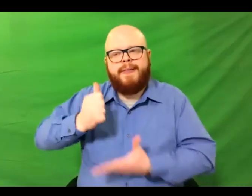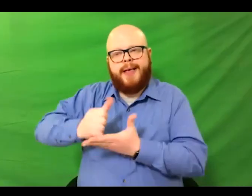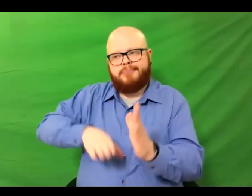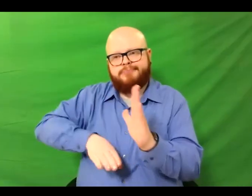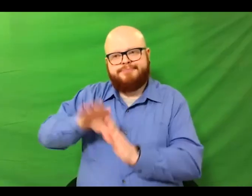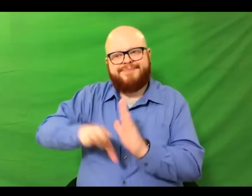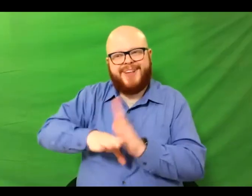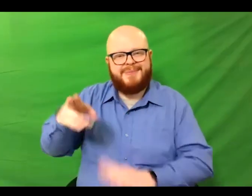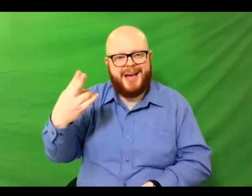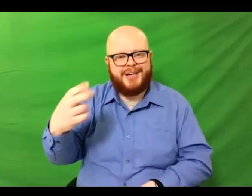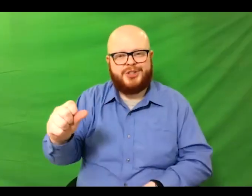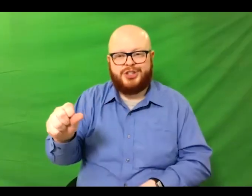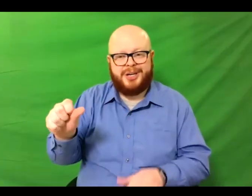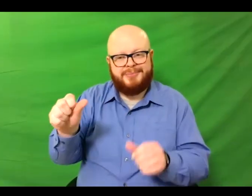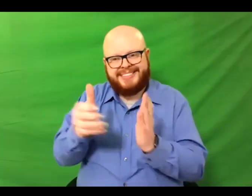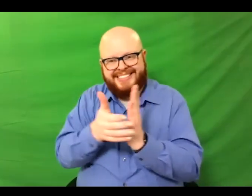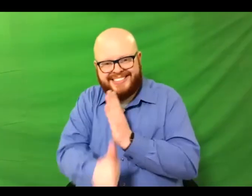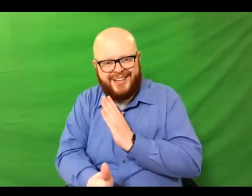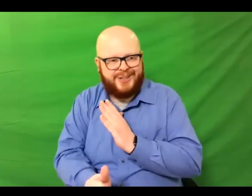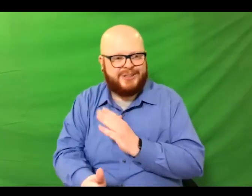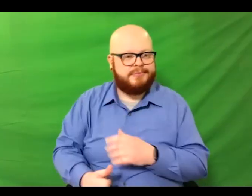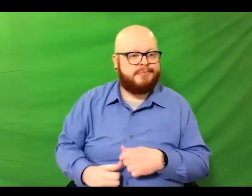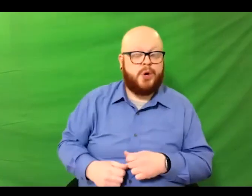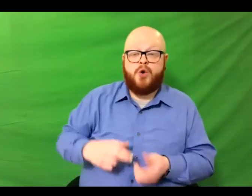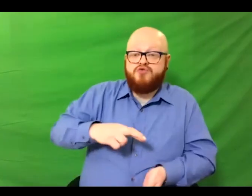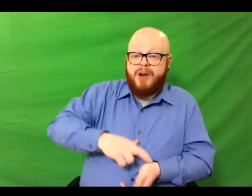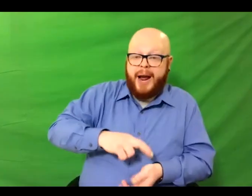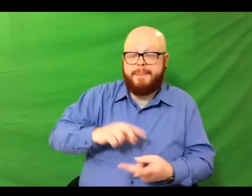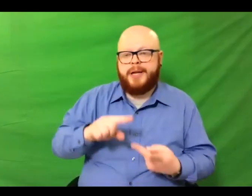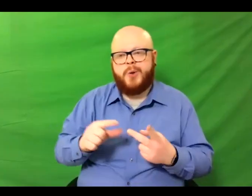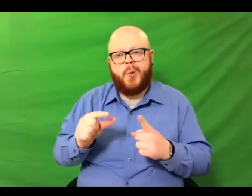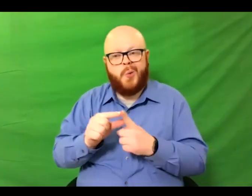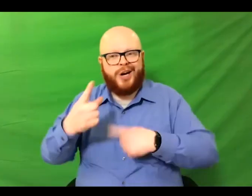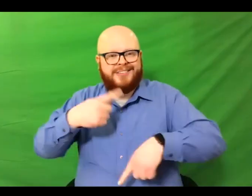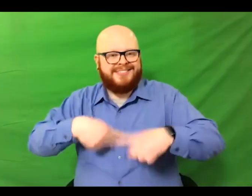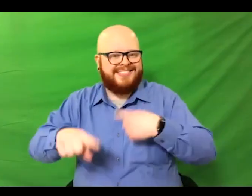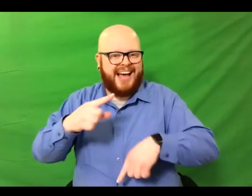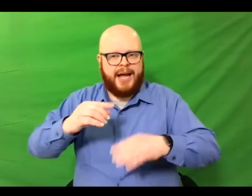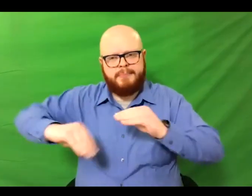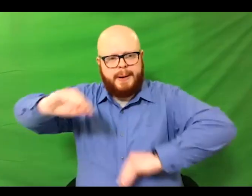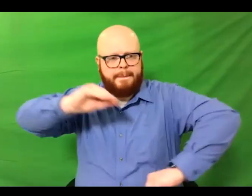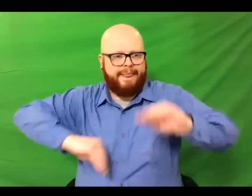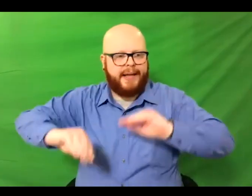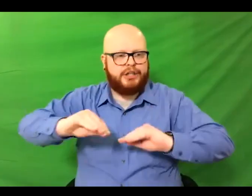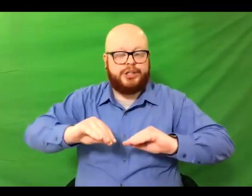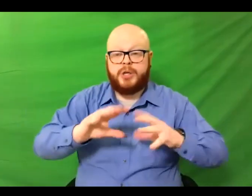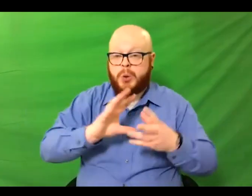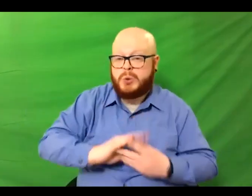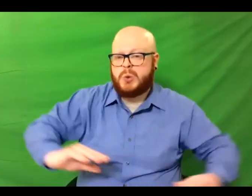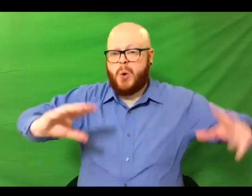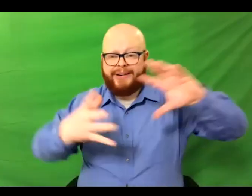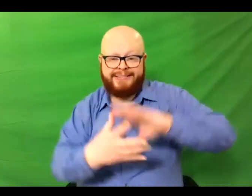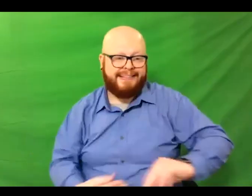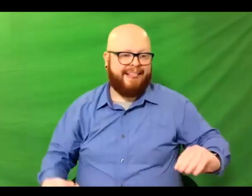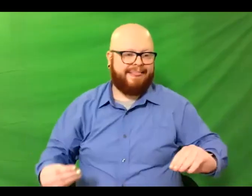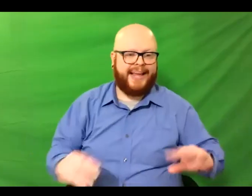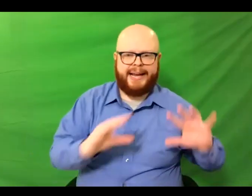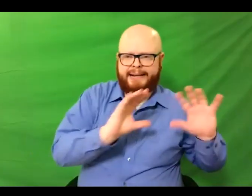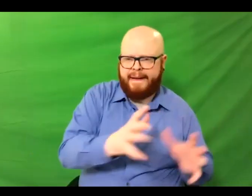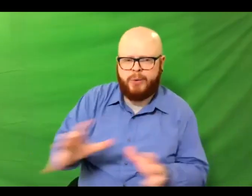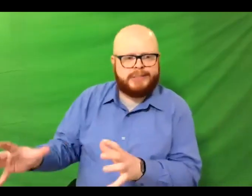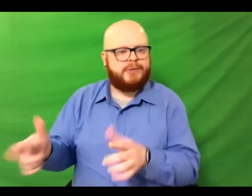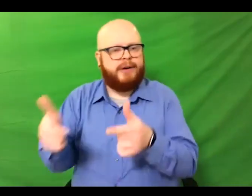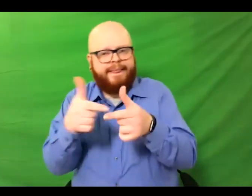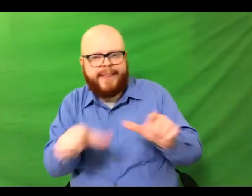skills: rhyming, word sign manipulation, storytelling, categorization, language development. So if I were to ask you to think of